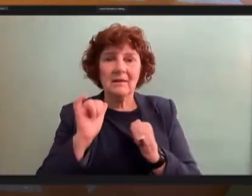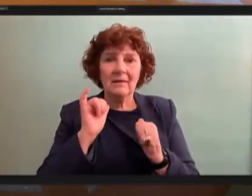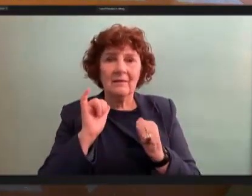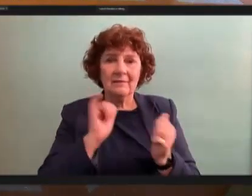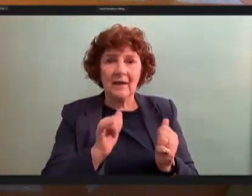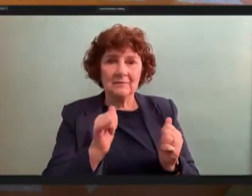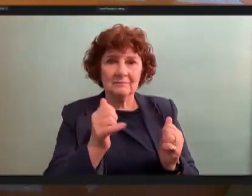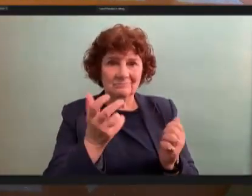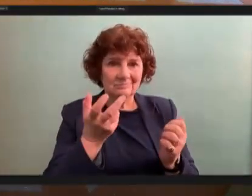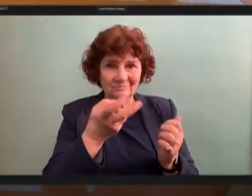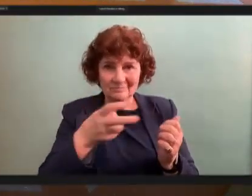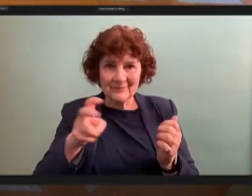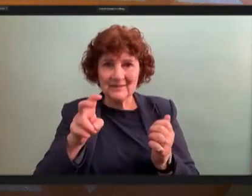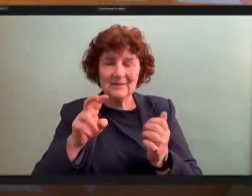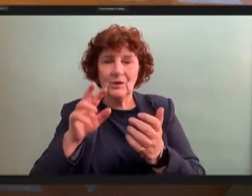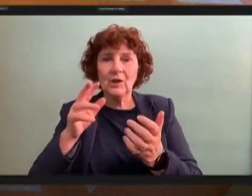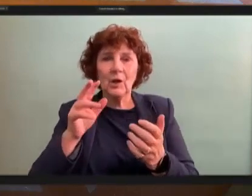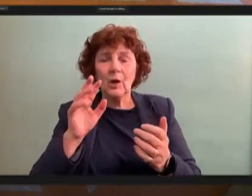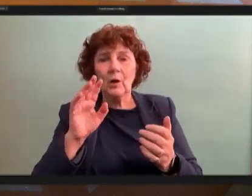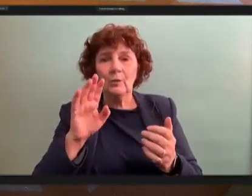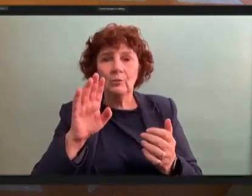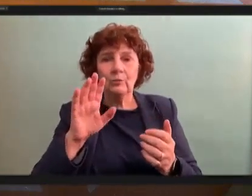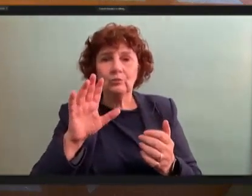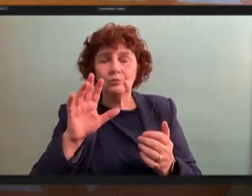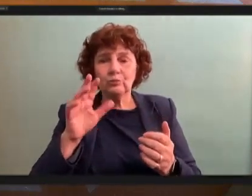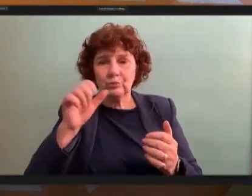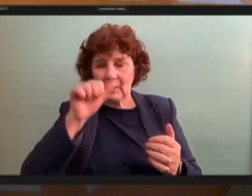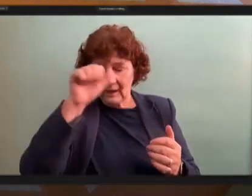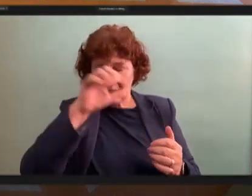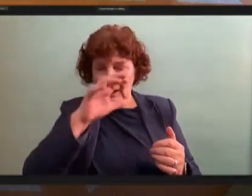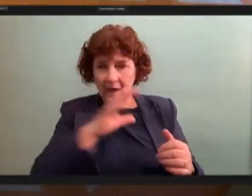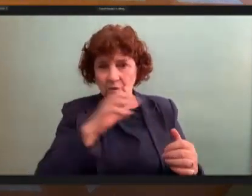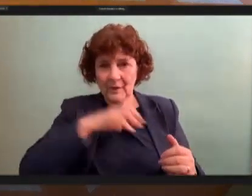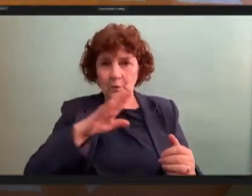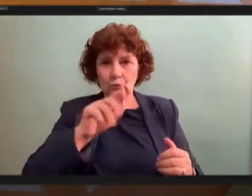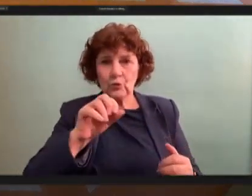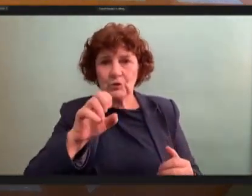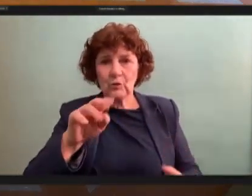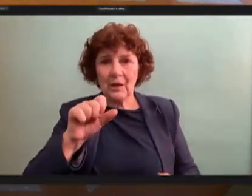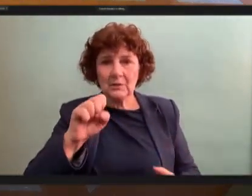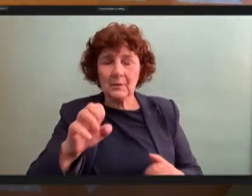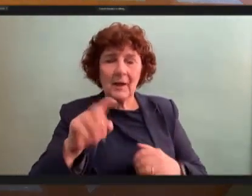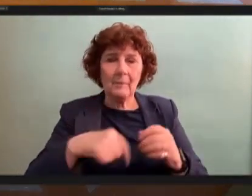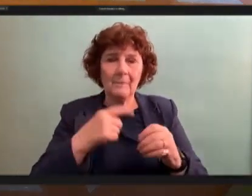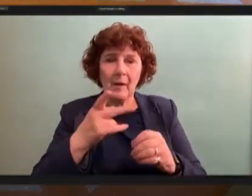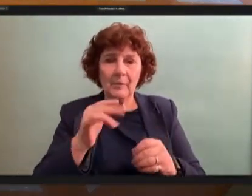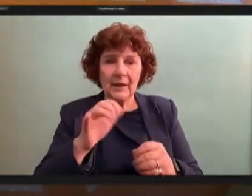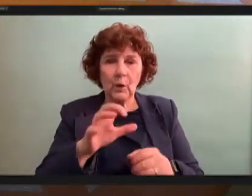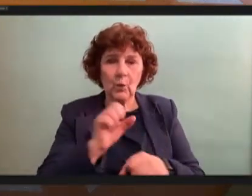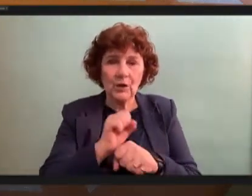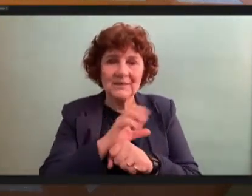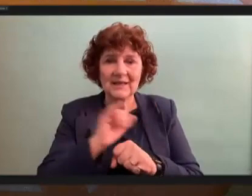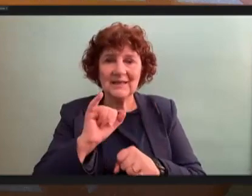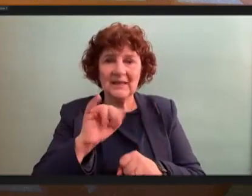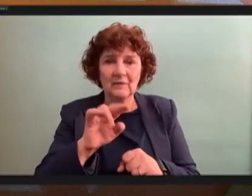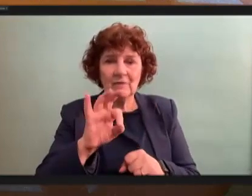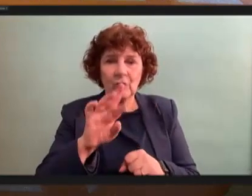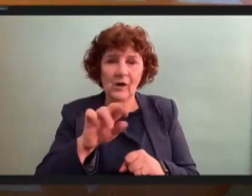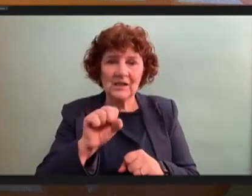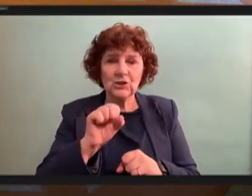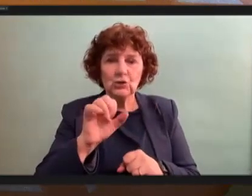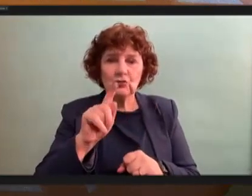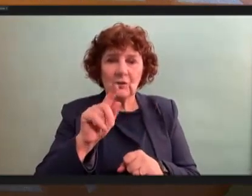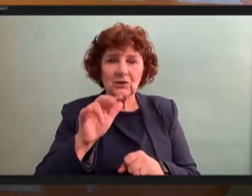Councilman Bruce Kraus, Committee on Public Works and Infrastructure. Thank you, Mr. Chair. Thank you very much. Thank you, Madam